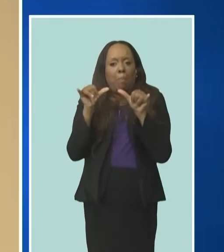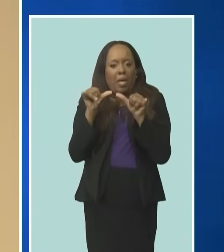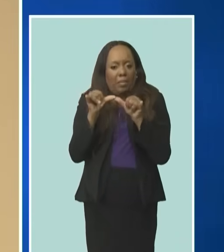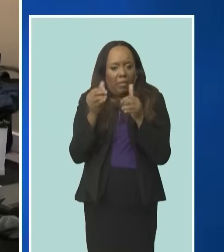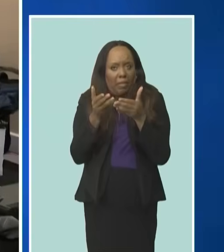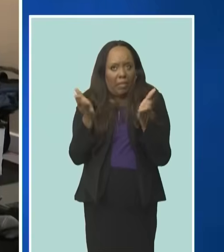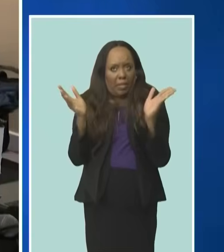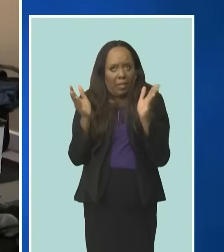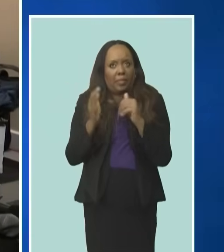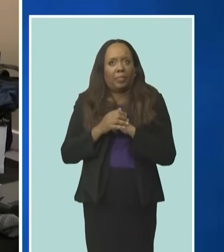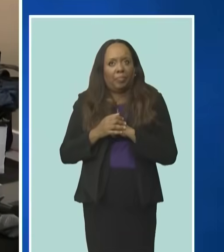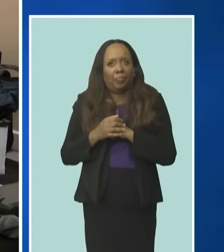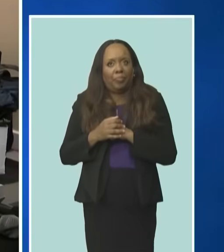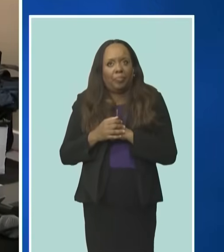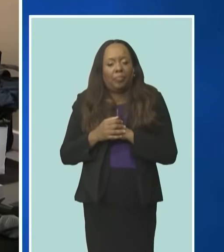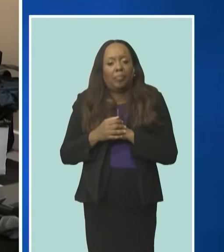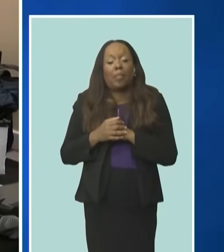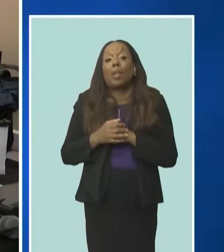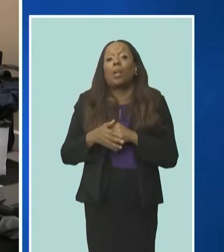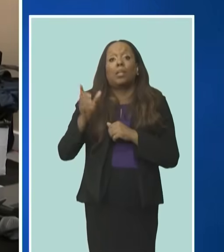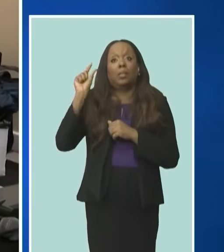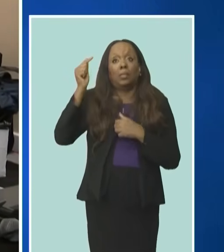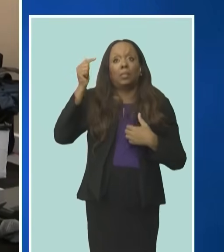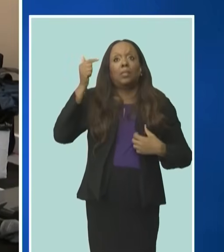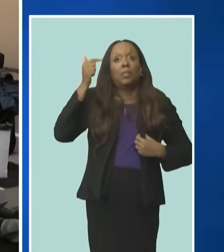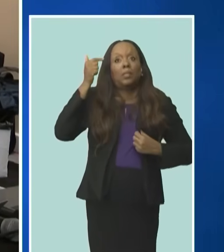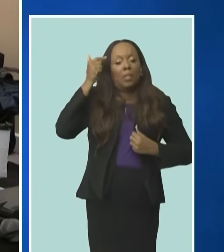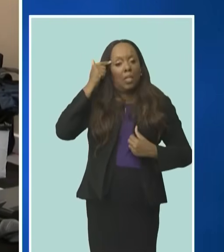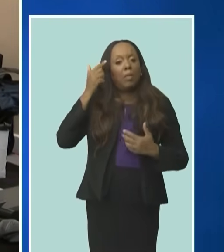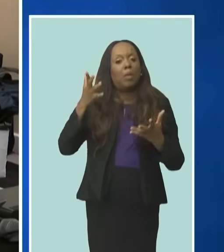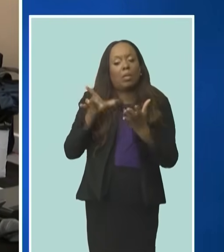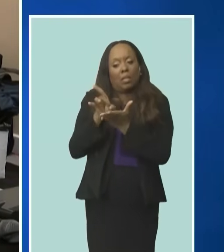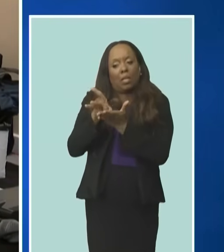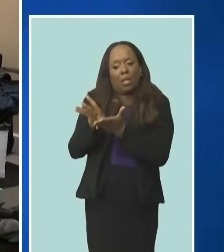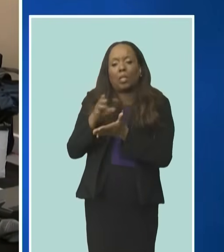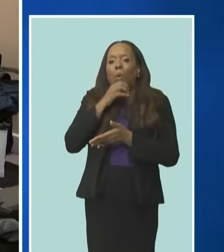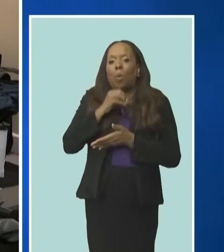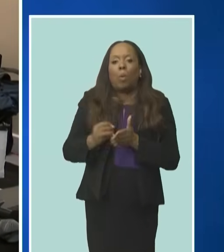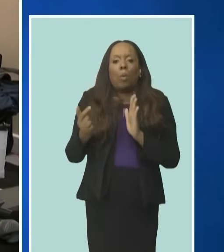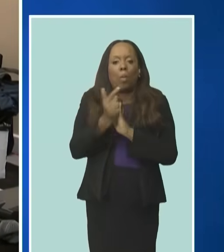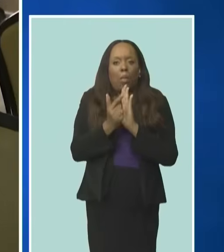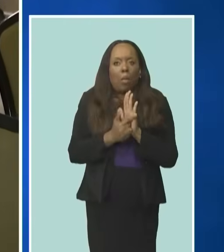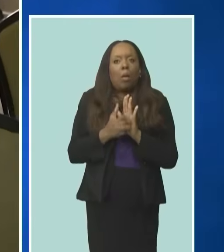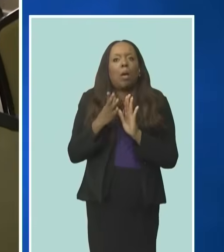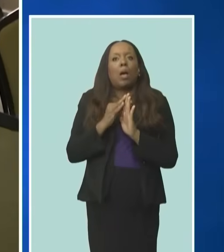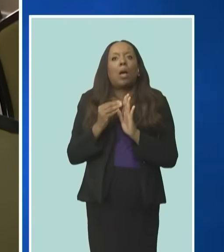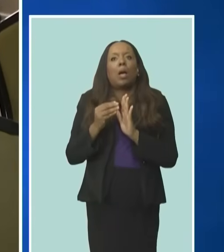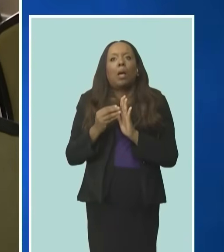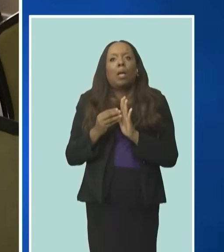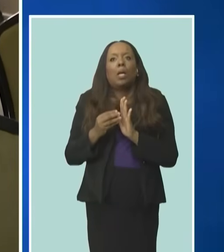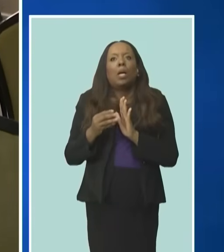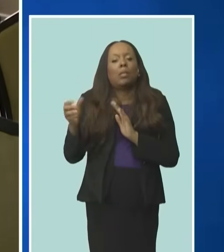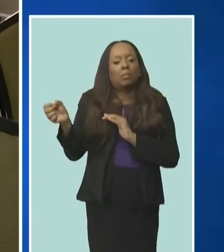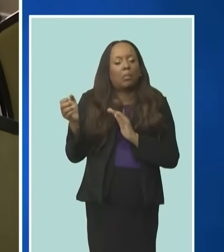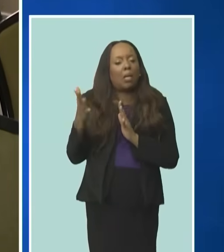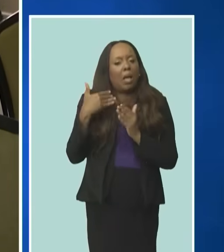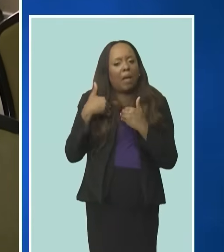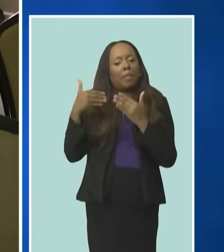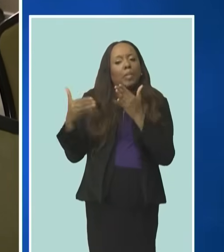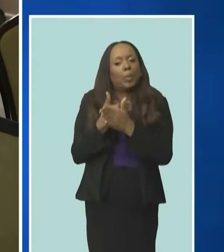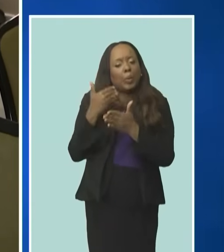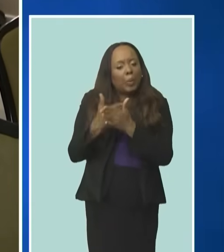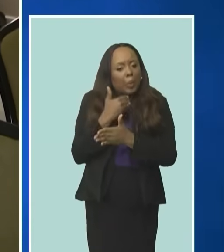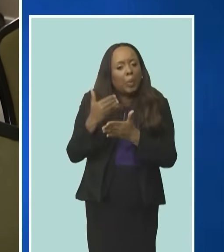world. That's why government plans to repeal the old act and replace it with the Metrology Bill, giving the island a